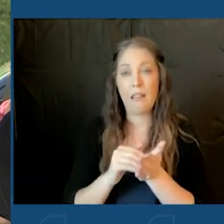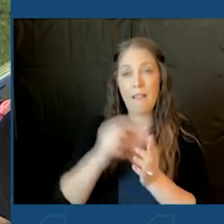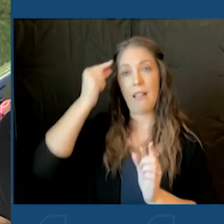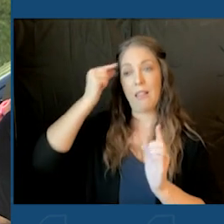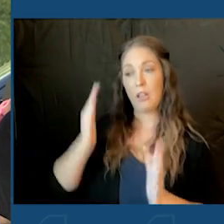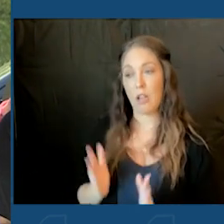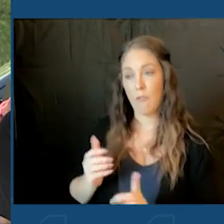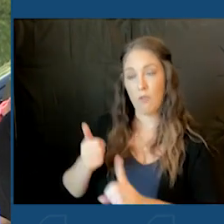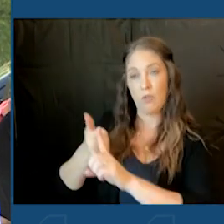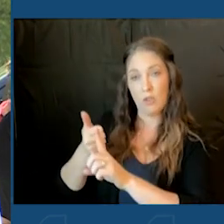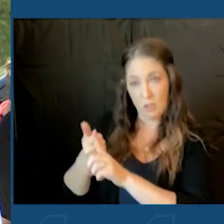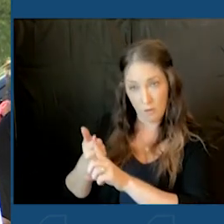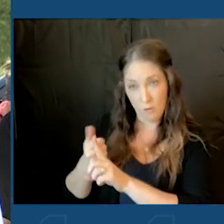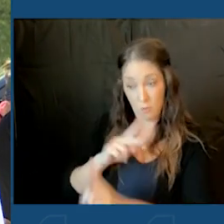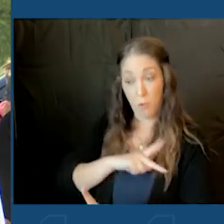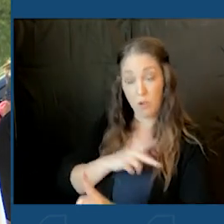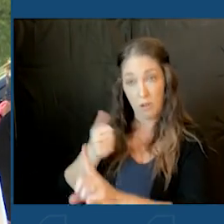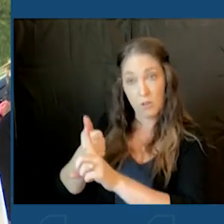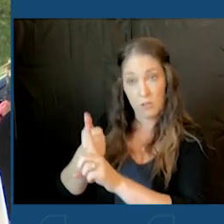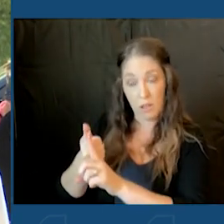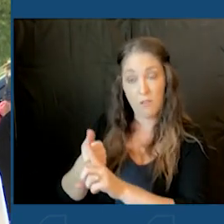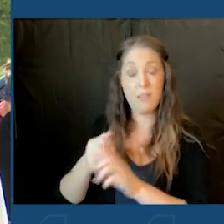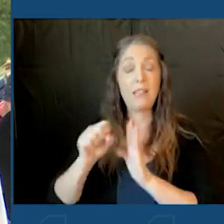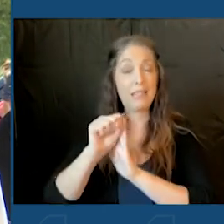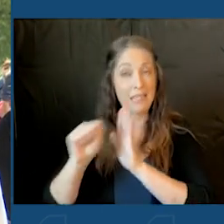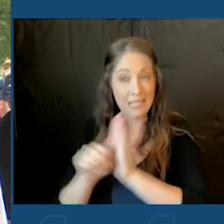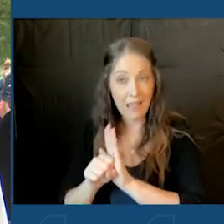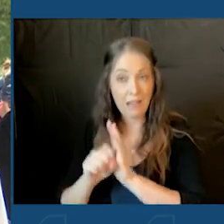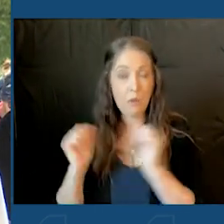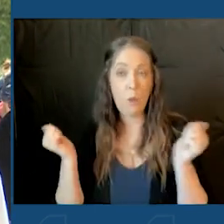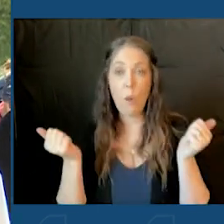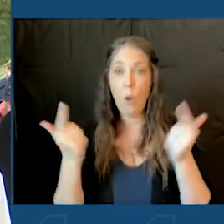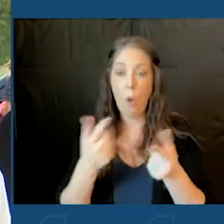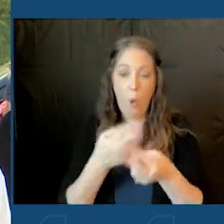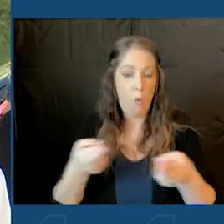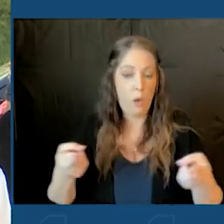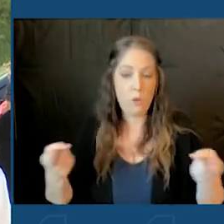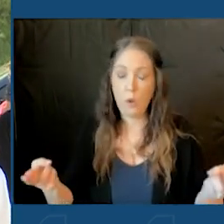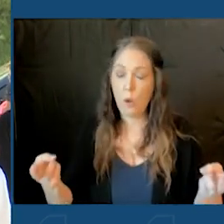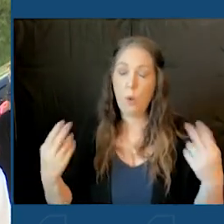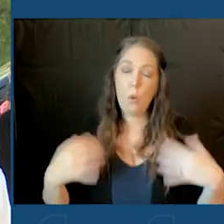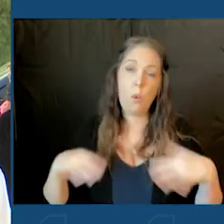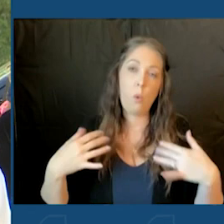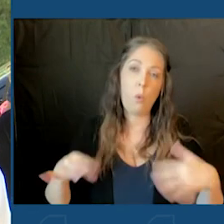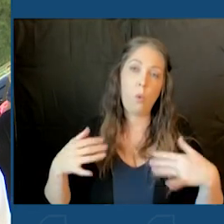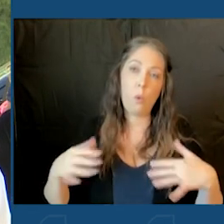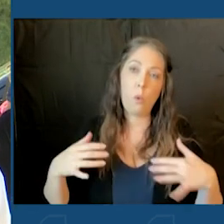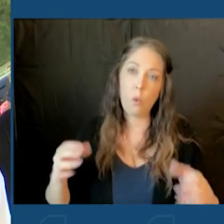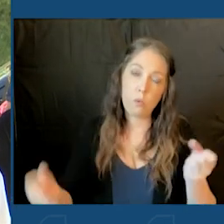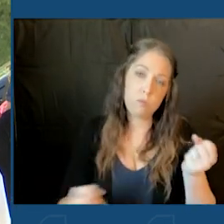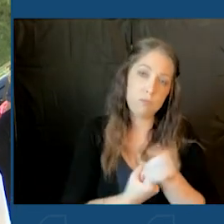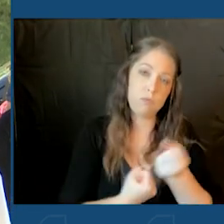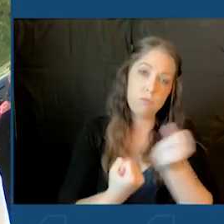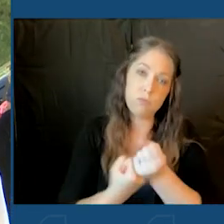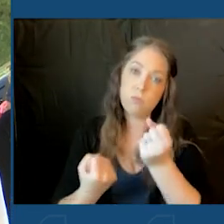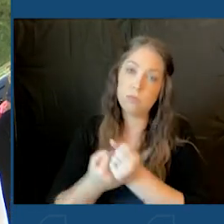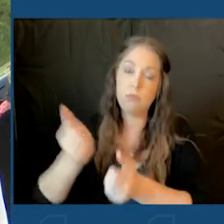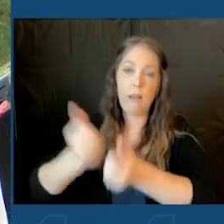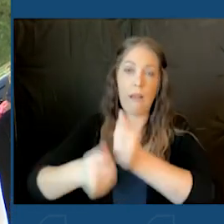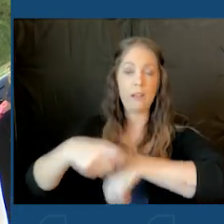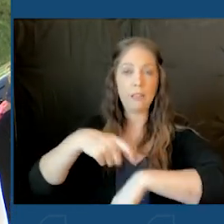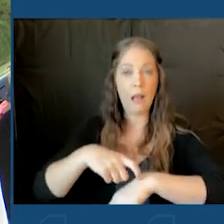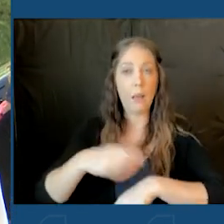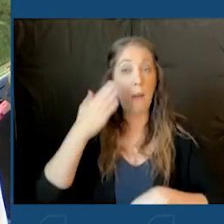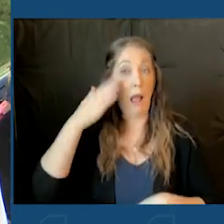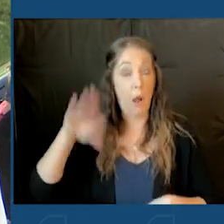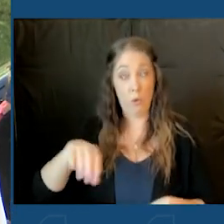herself personally and the state and all of these incredible resources have been there for us every single time. I don't know what it's like in other